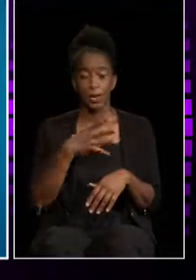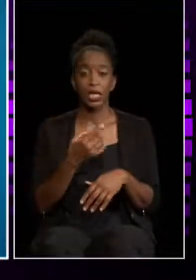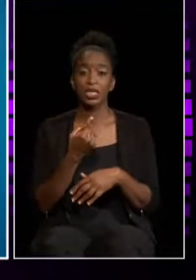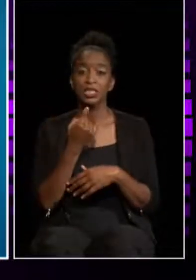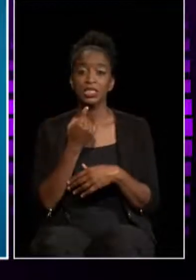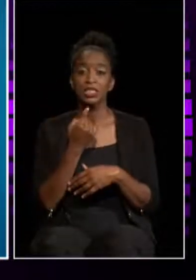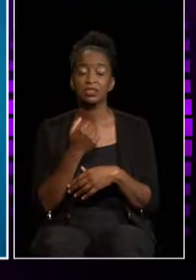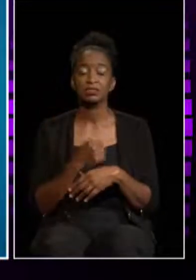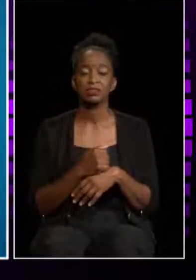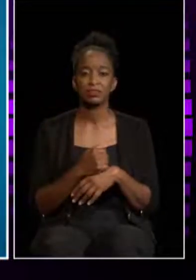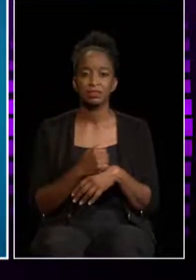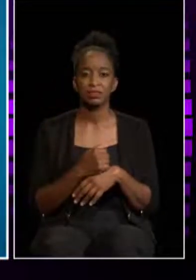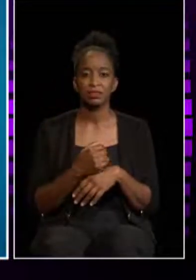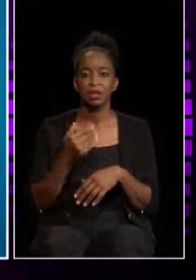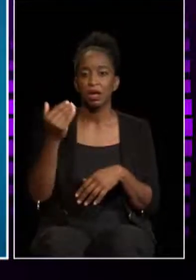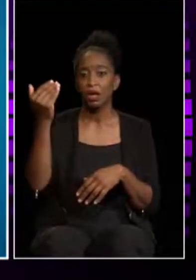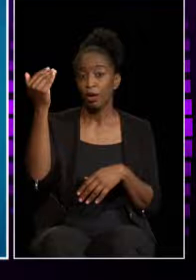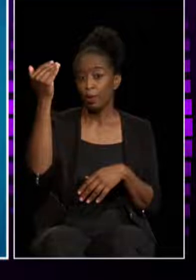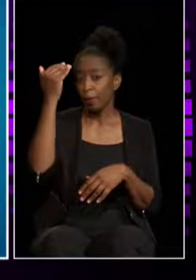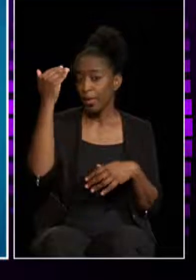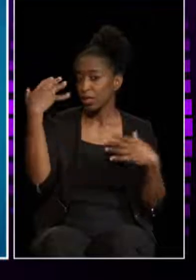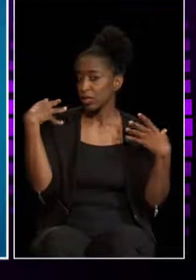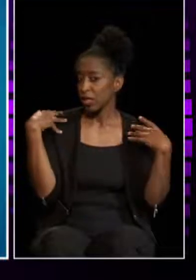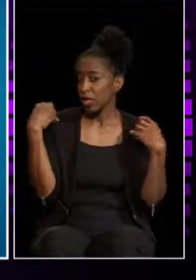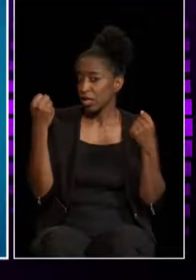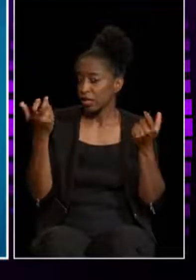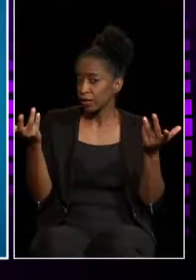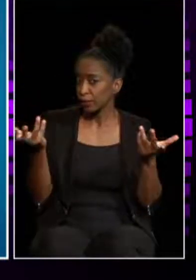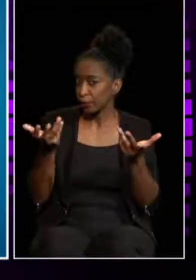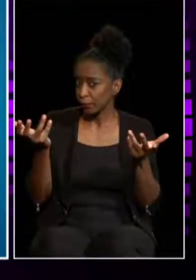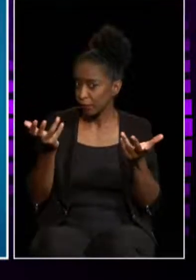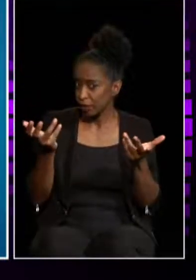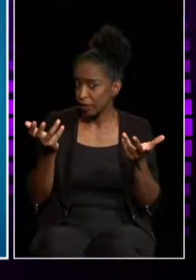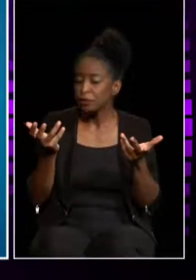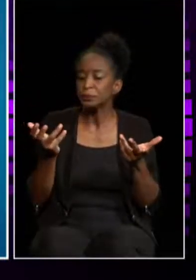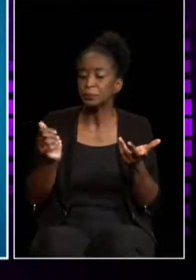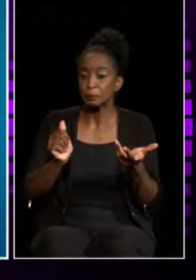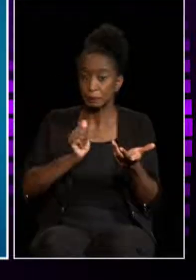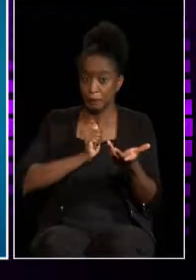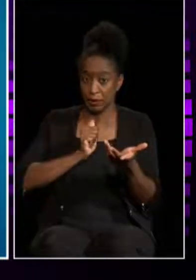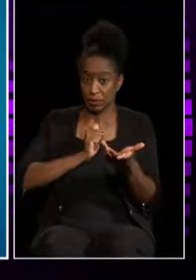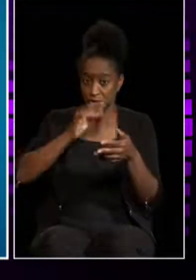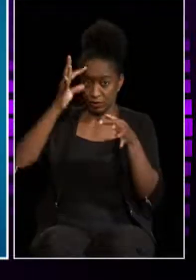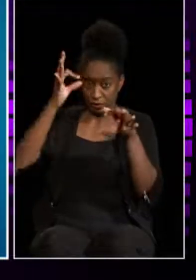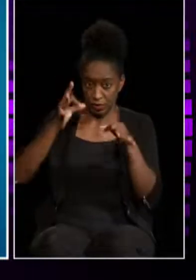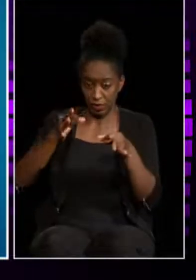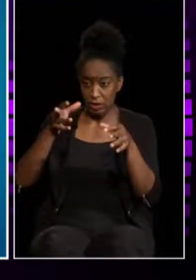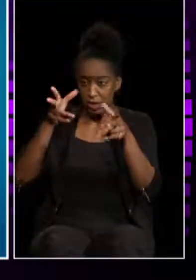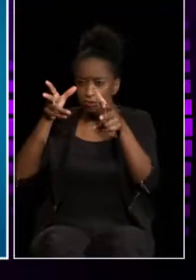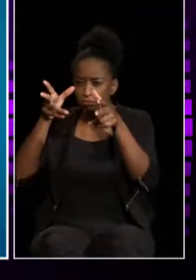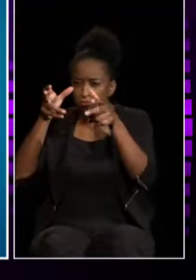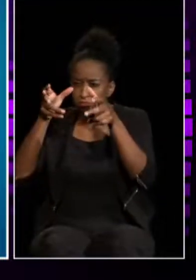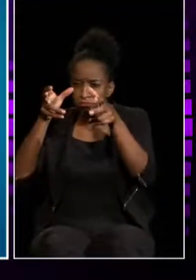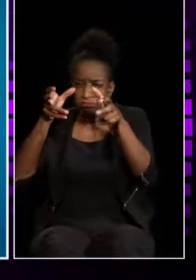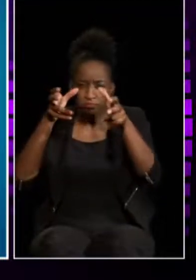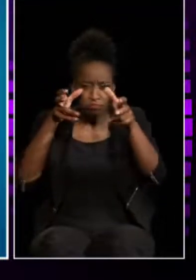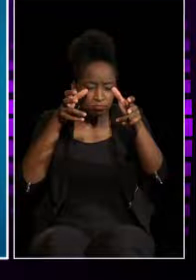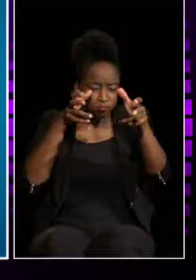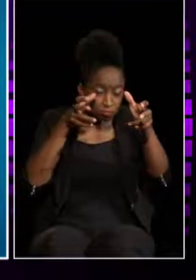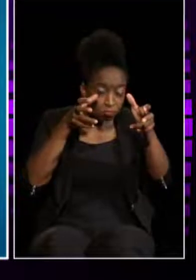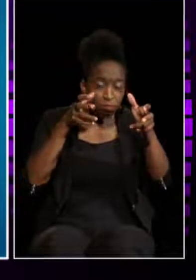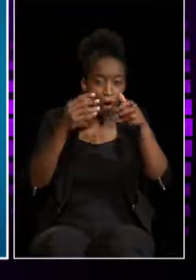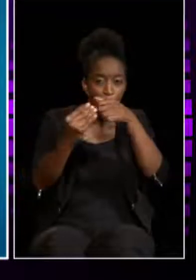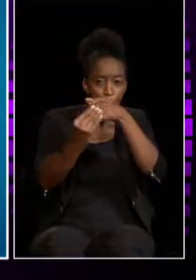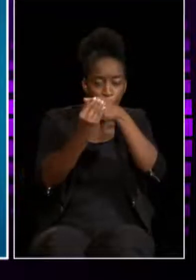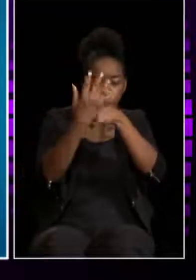is what we choose to take on upon ourselves. I agree with that to some degree, but I also do understand that outside influences all